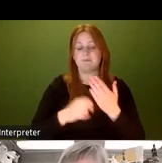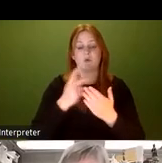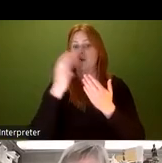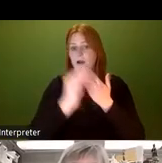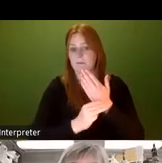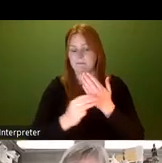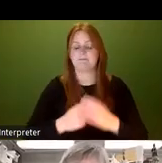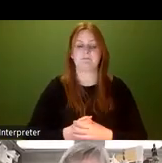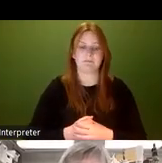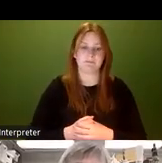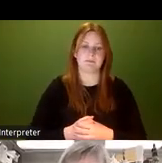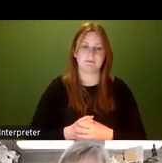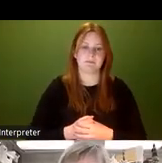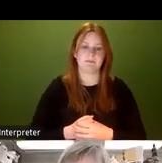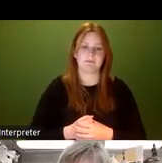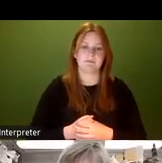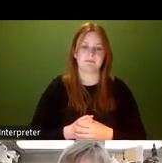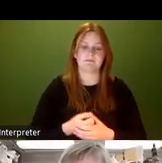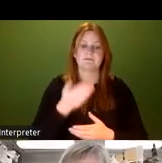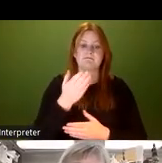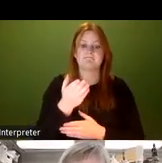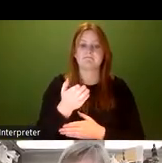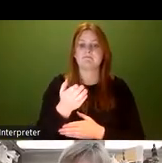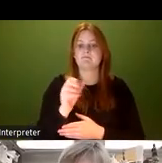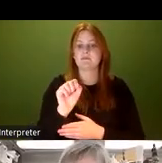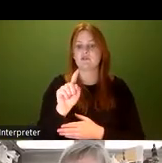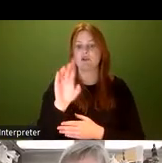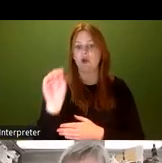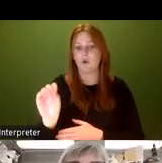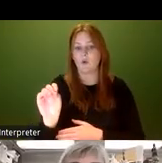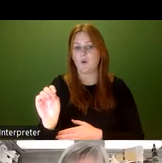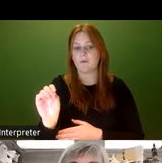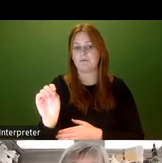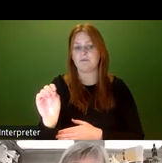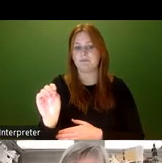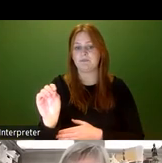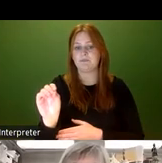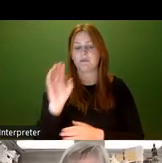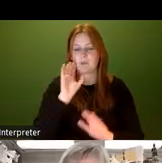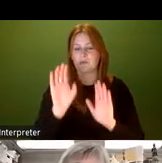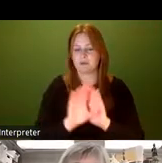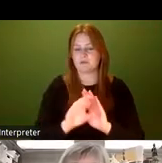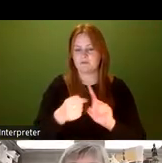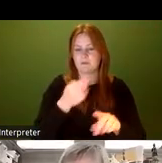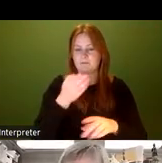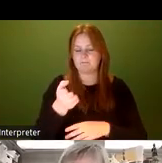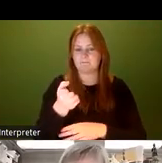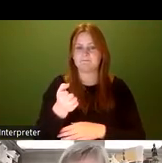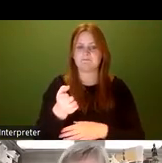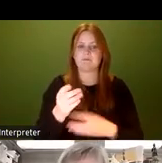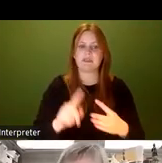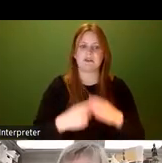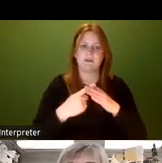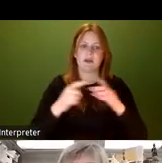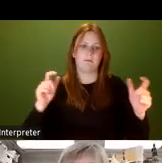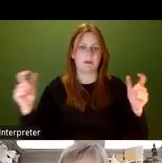So here I am in my temporary studio there, and I'm starting to make a larger version of the pyres. Those first